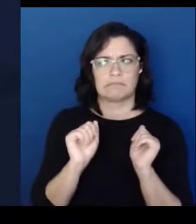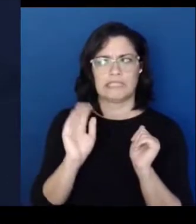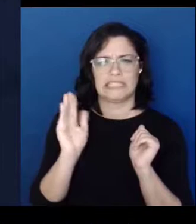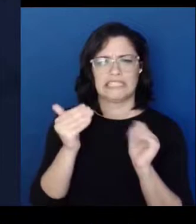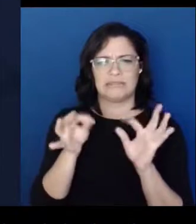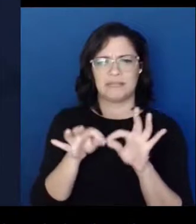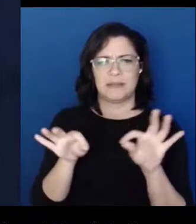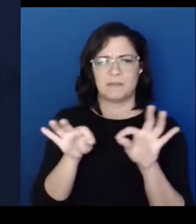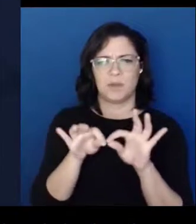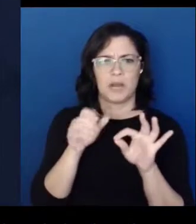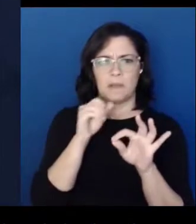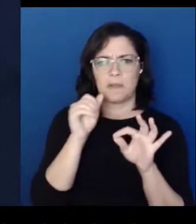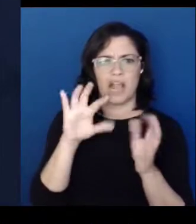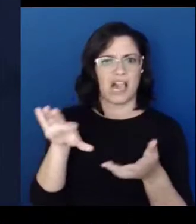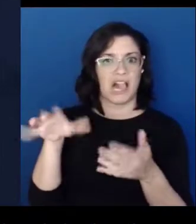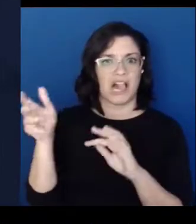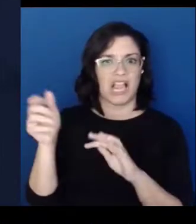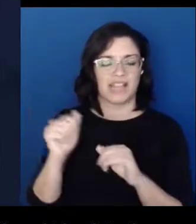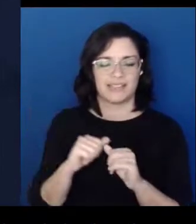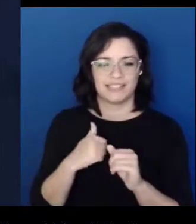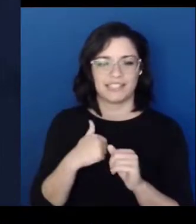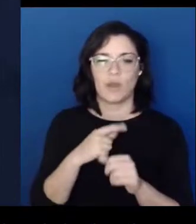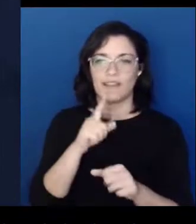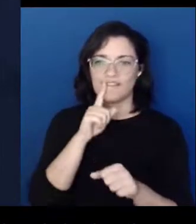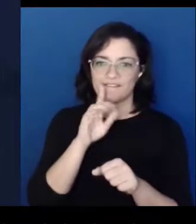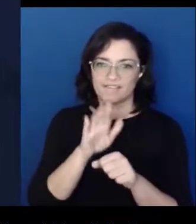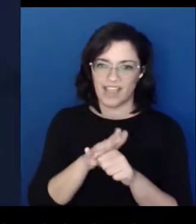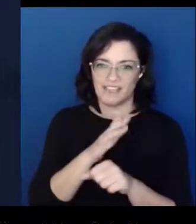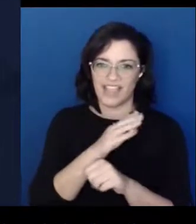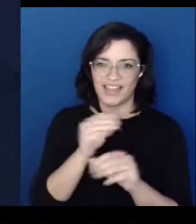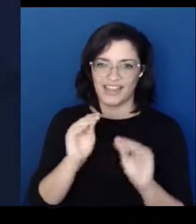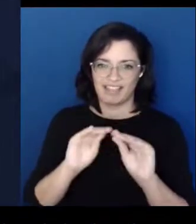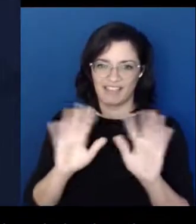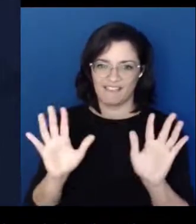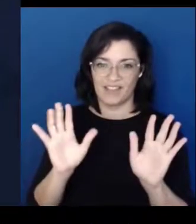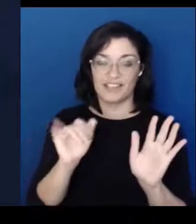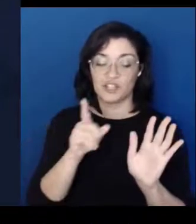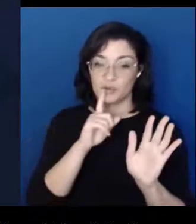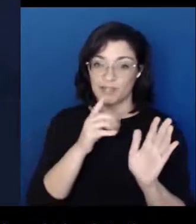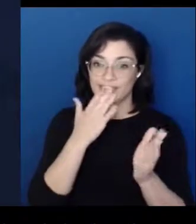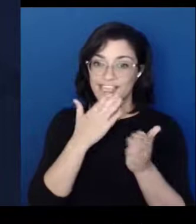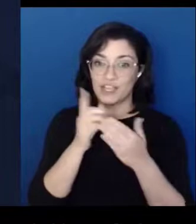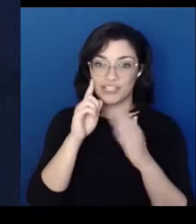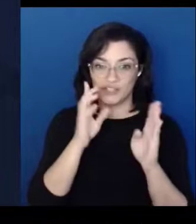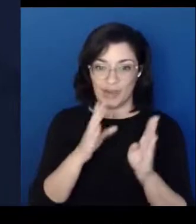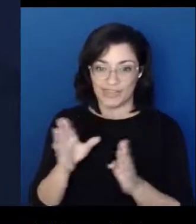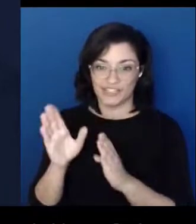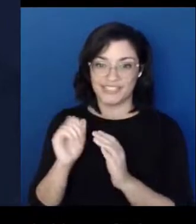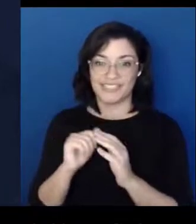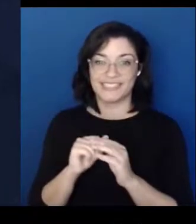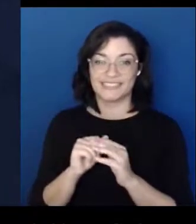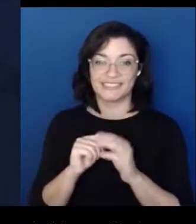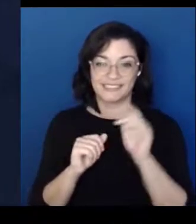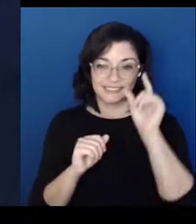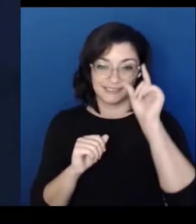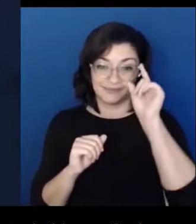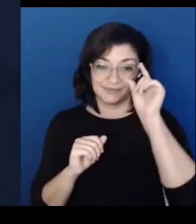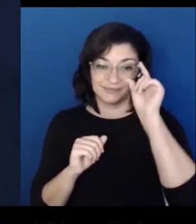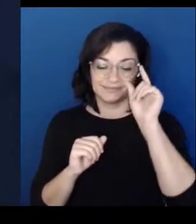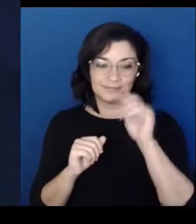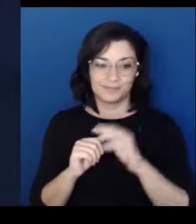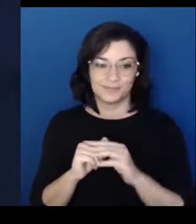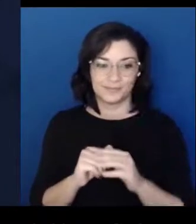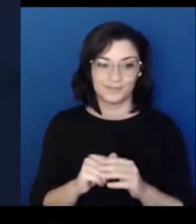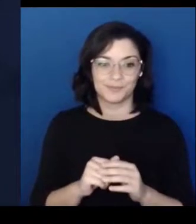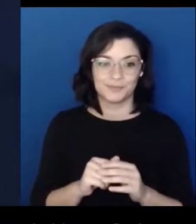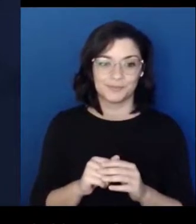and clarified, which is a very good strategy. To, if we're not sure we've heard something. They said, Doug, I think